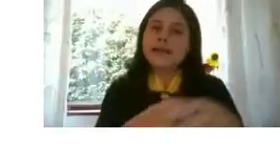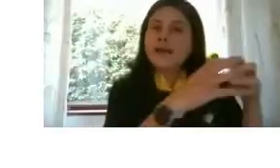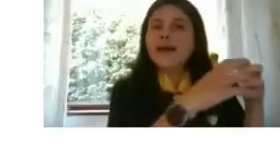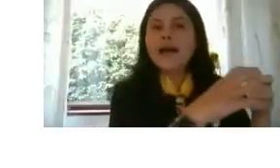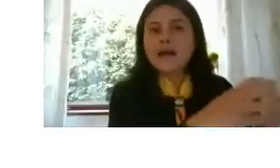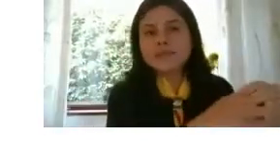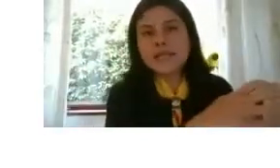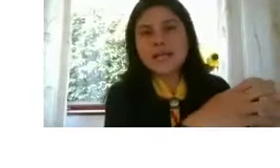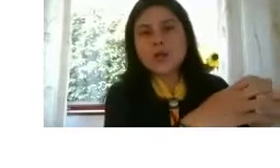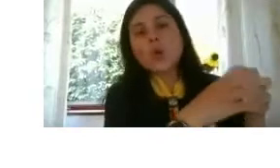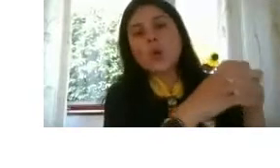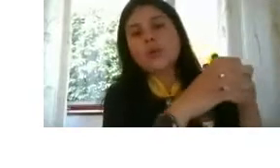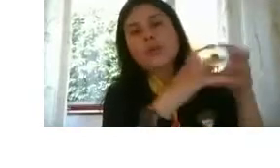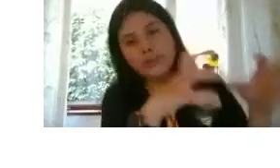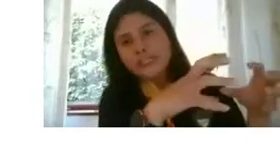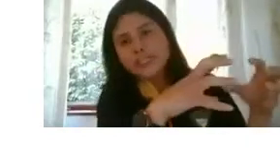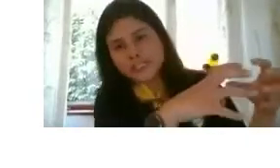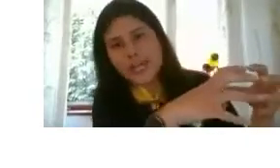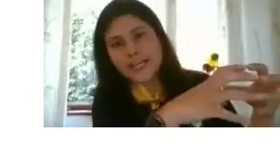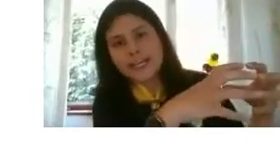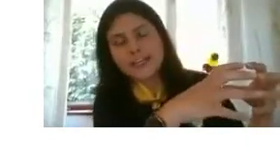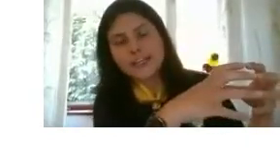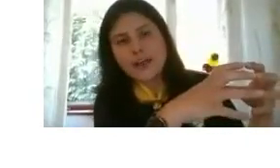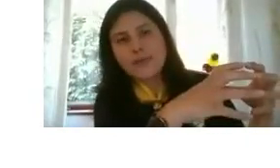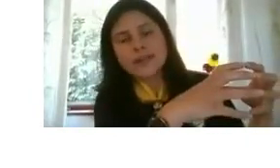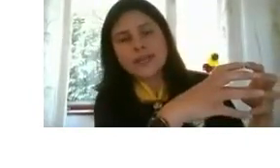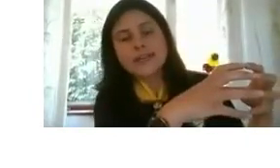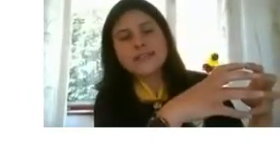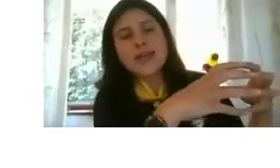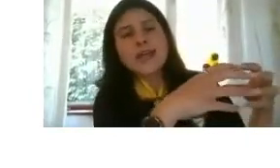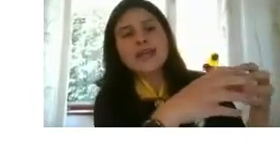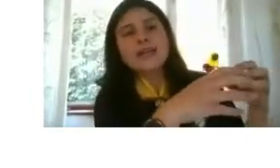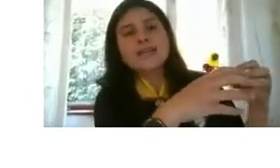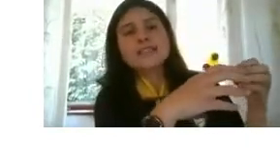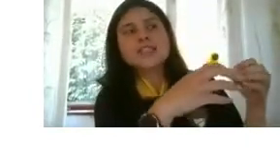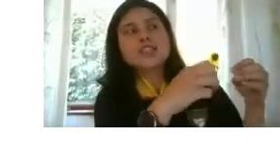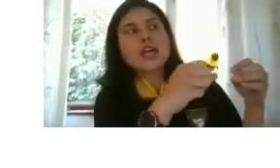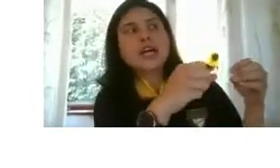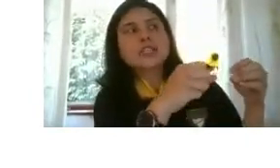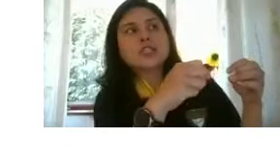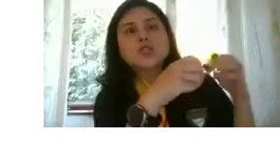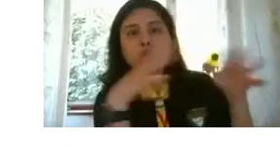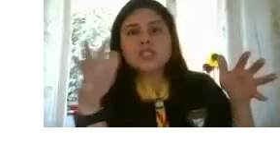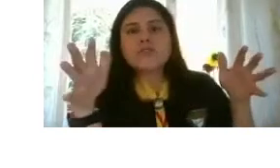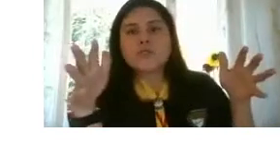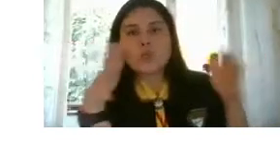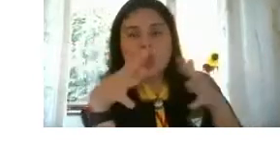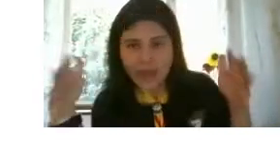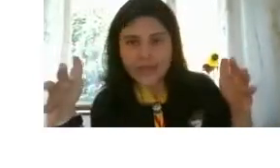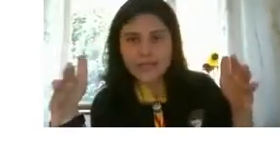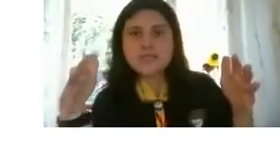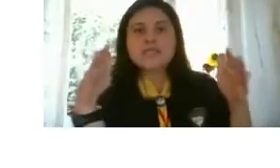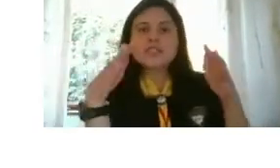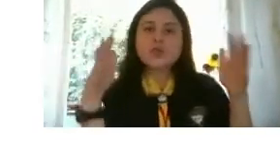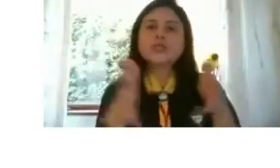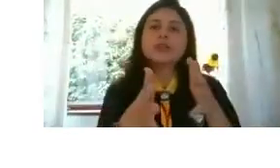the Ameslam or British signing, in our case, is just shorter